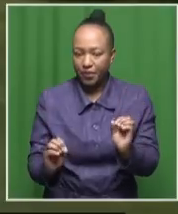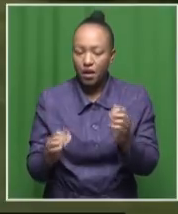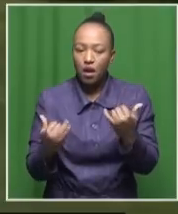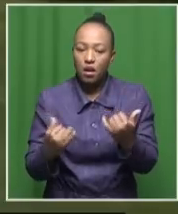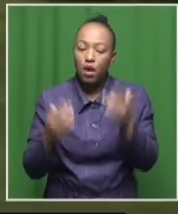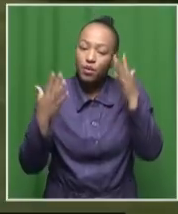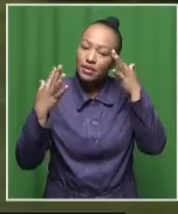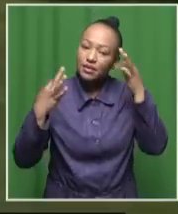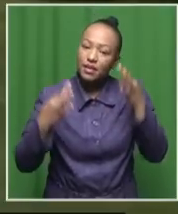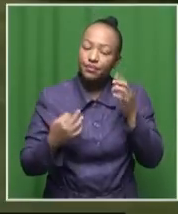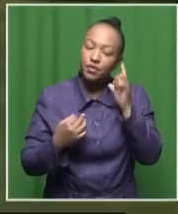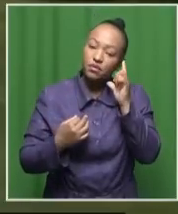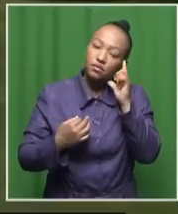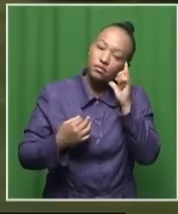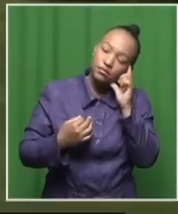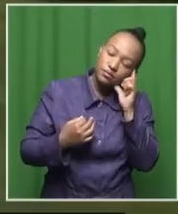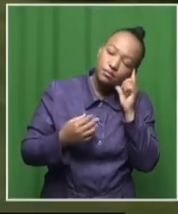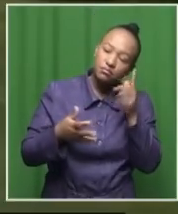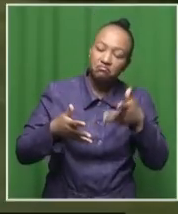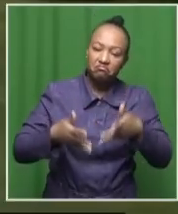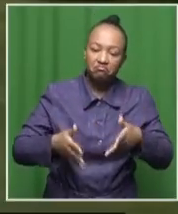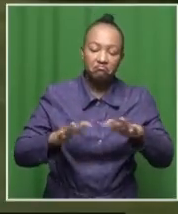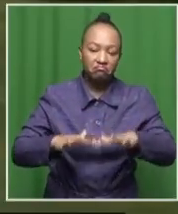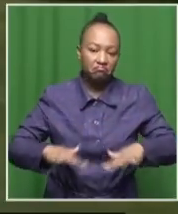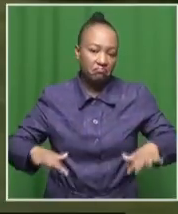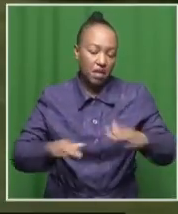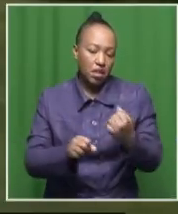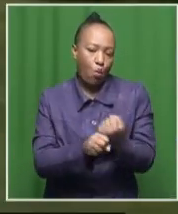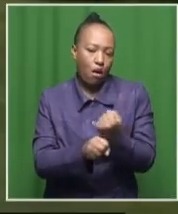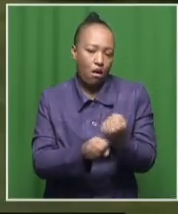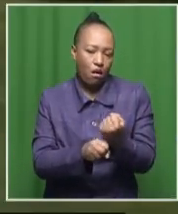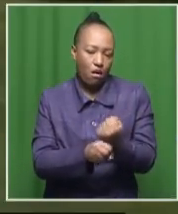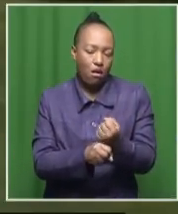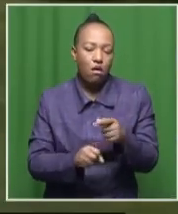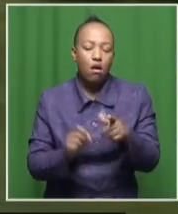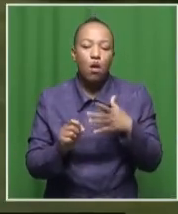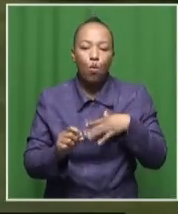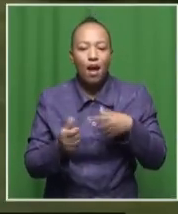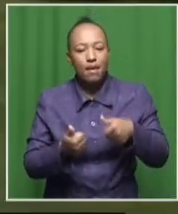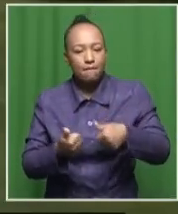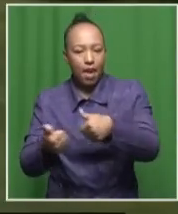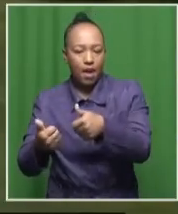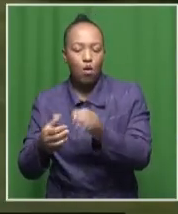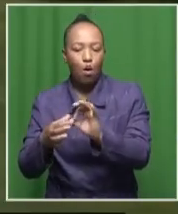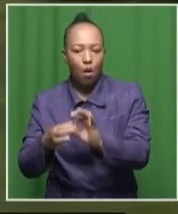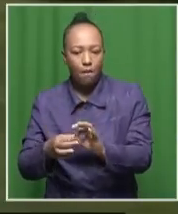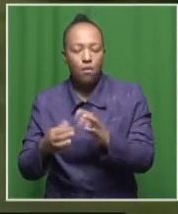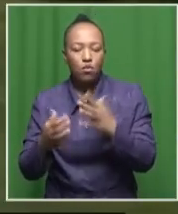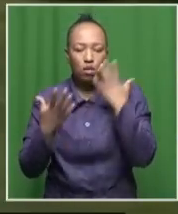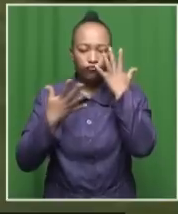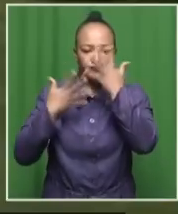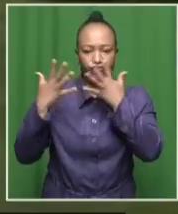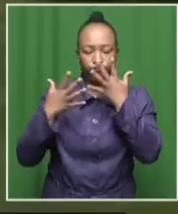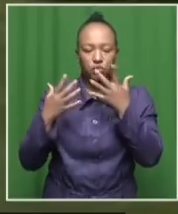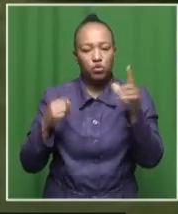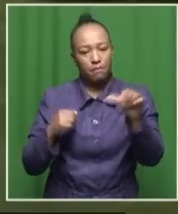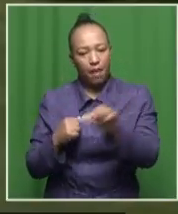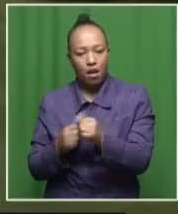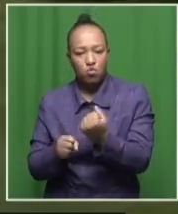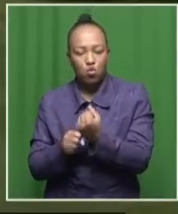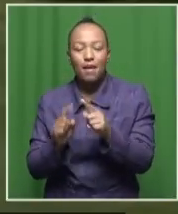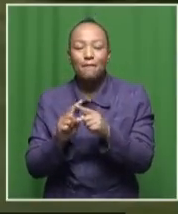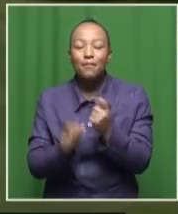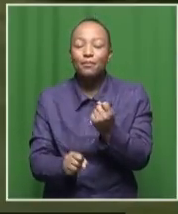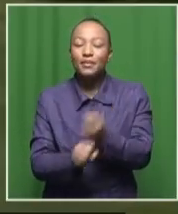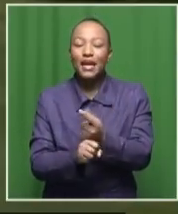working on the World Cup that is taking place here in Cape Town. So he wanted to go to his home this morning to go and refresh and come back, but there are no taxis